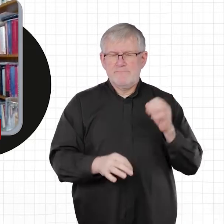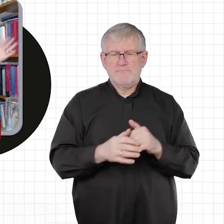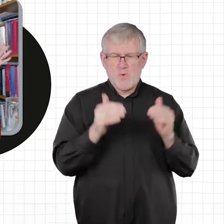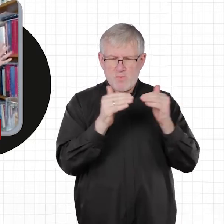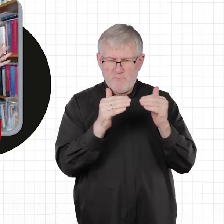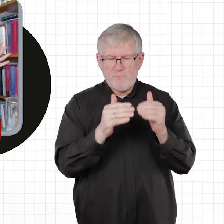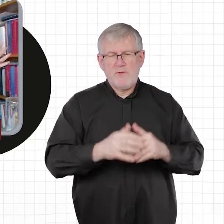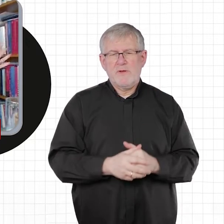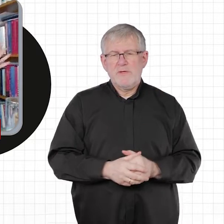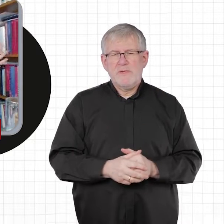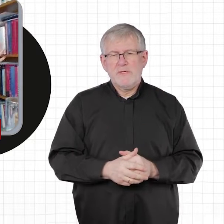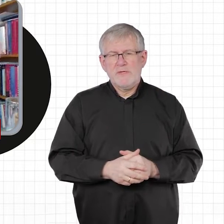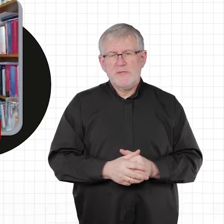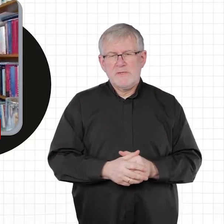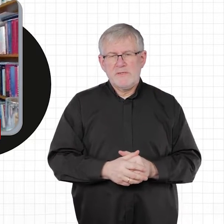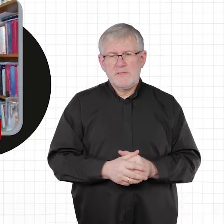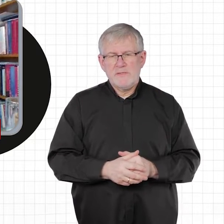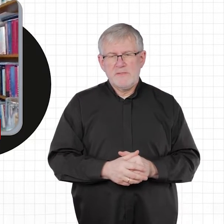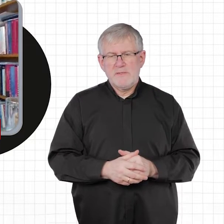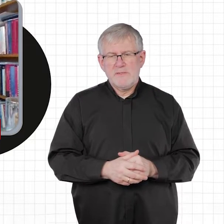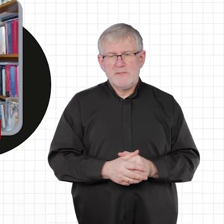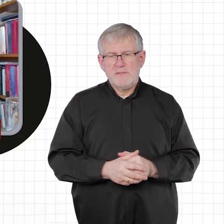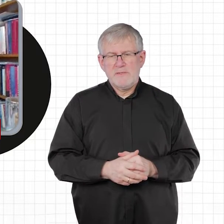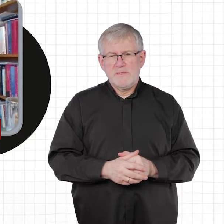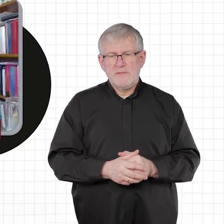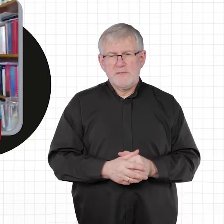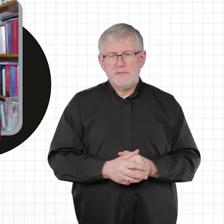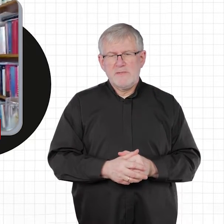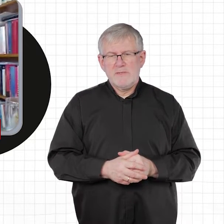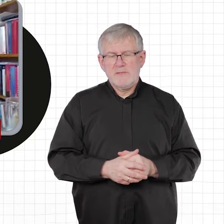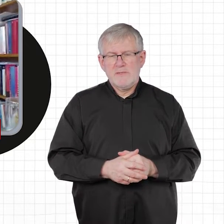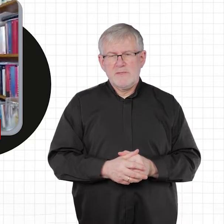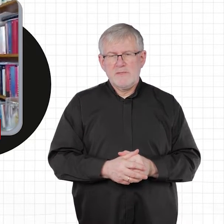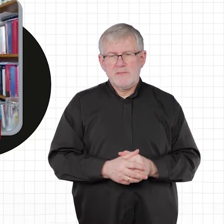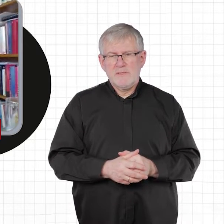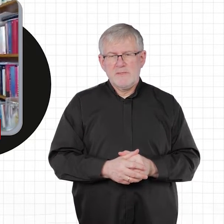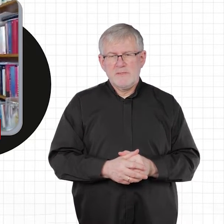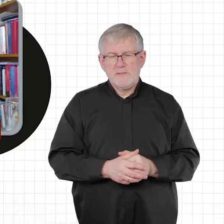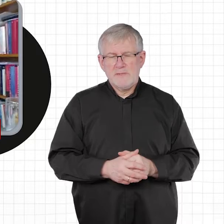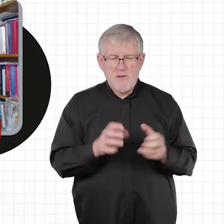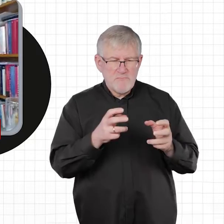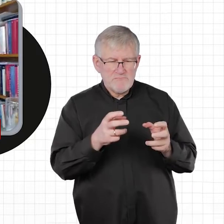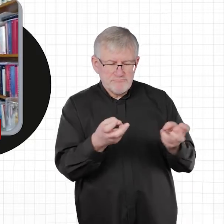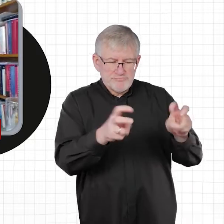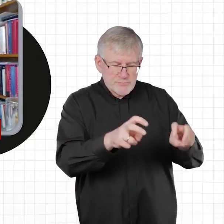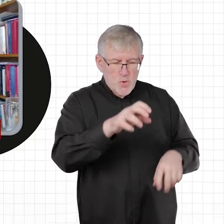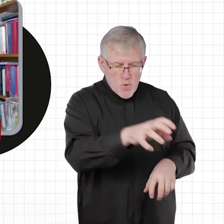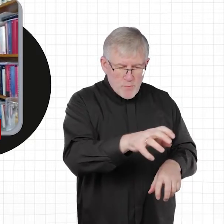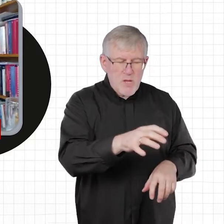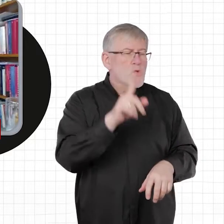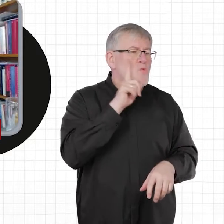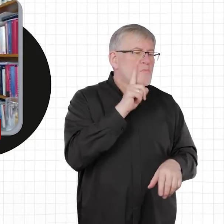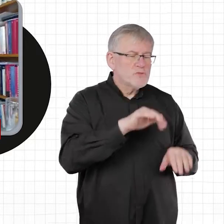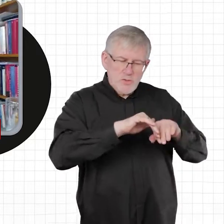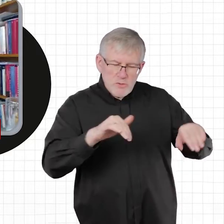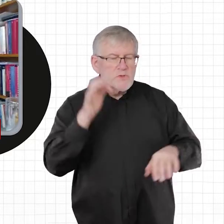the whole scale for themselves. So they can choose. So later they can choose and find where in